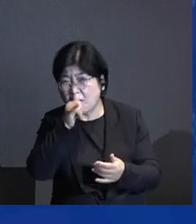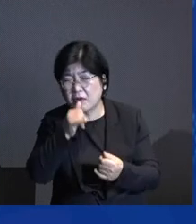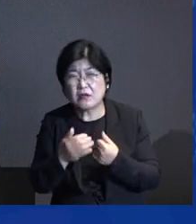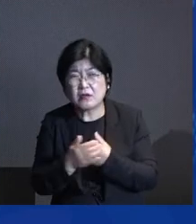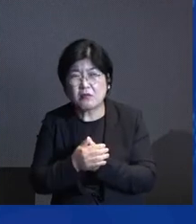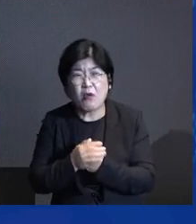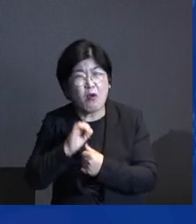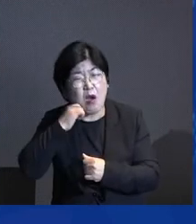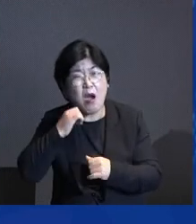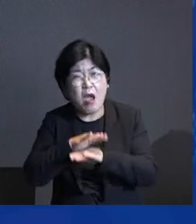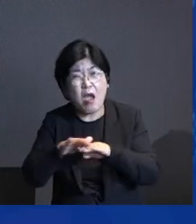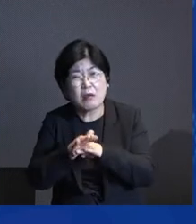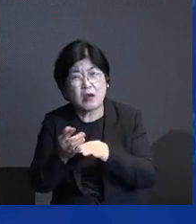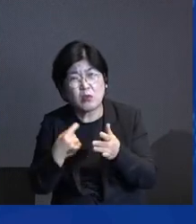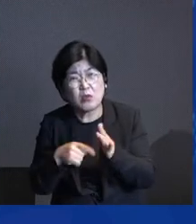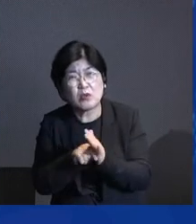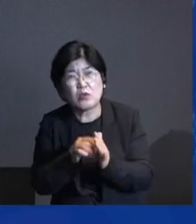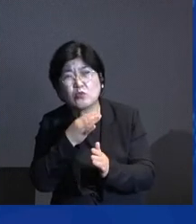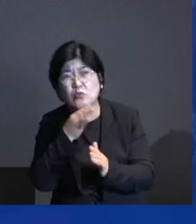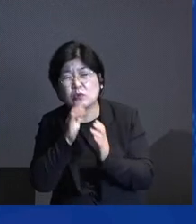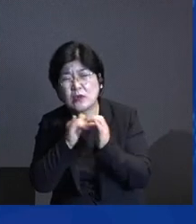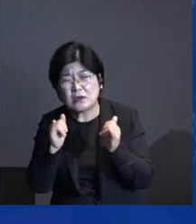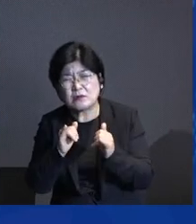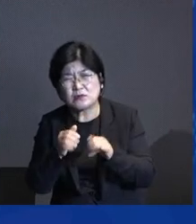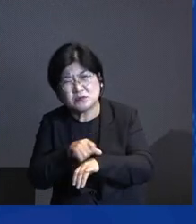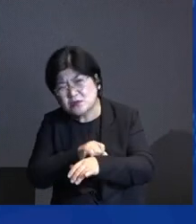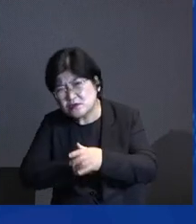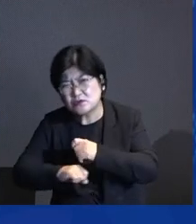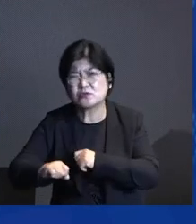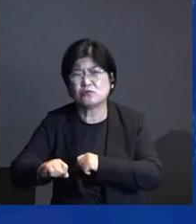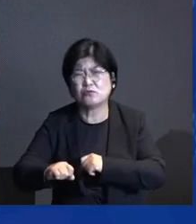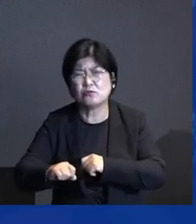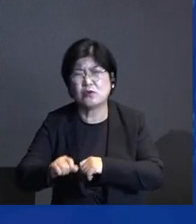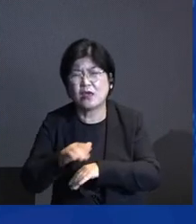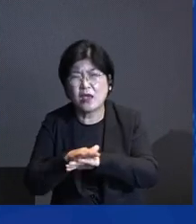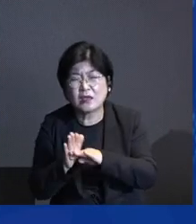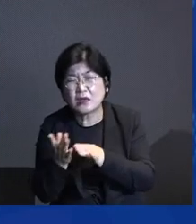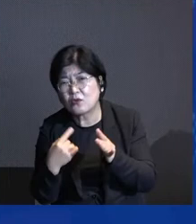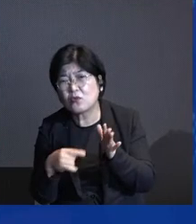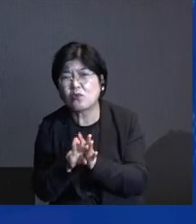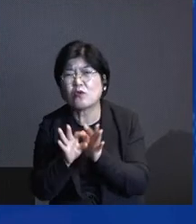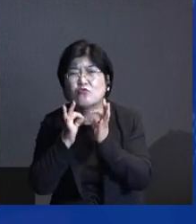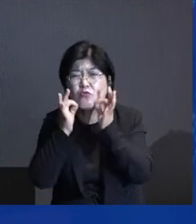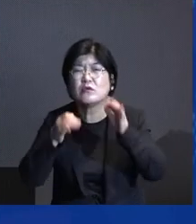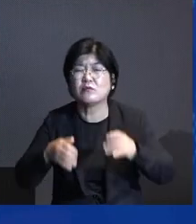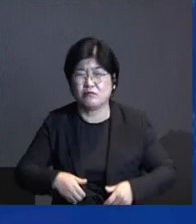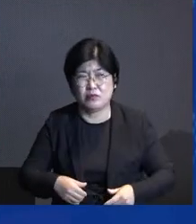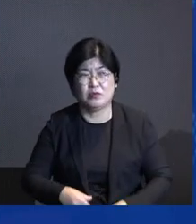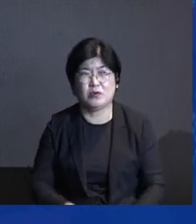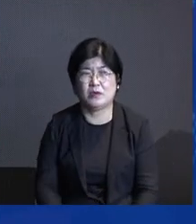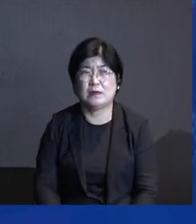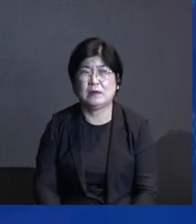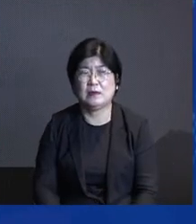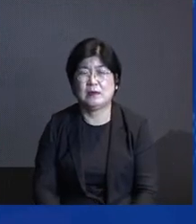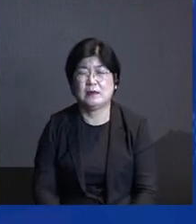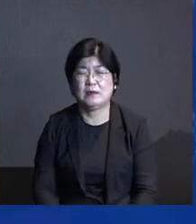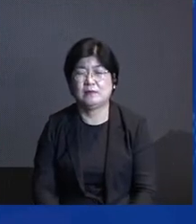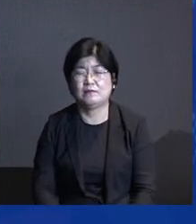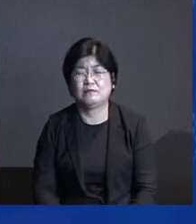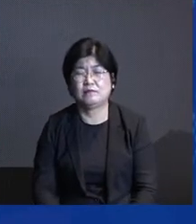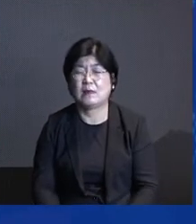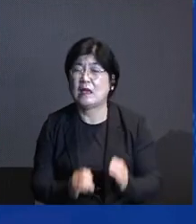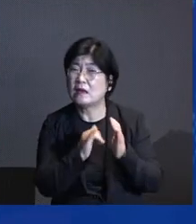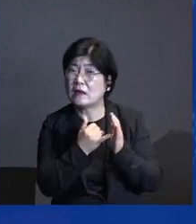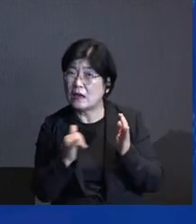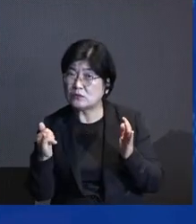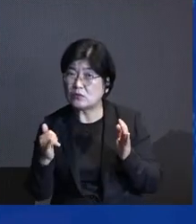And number two, when asking how to promote family and community participation, the